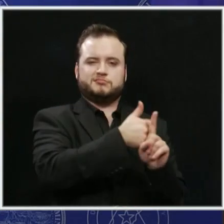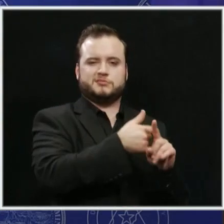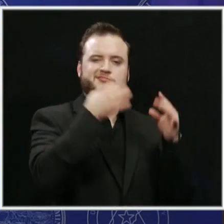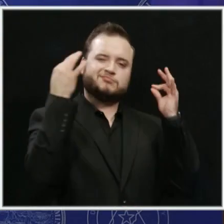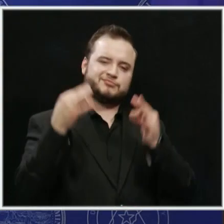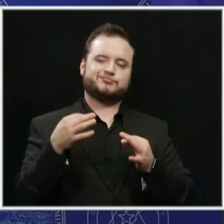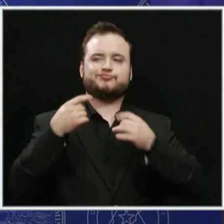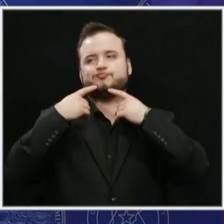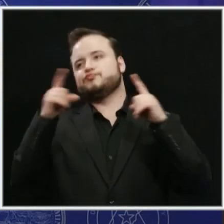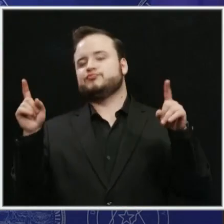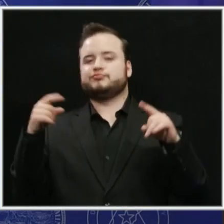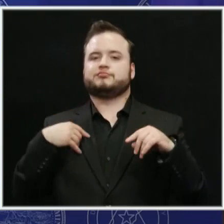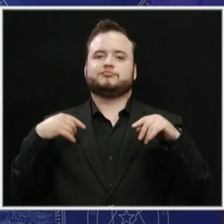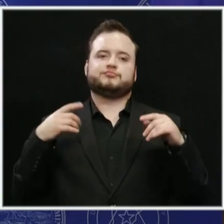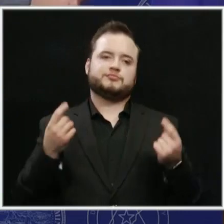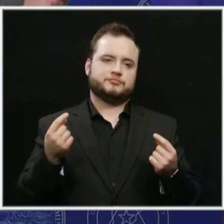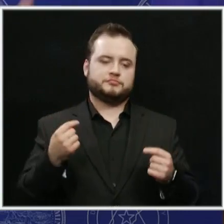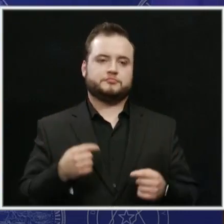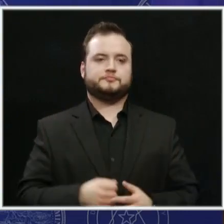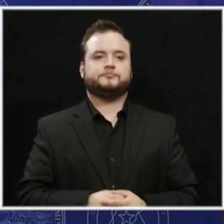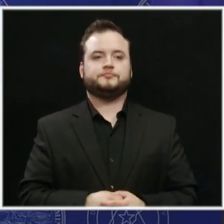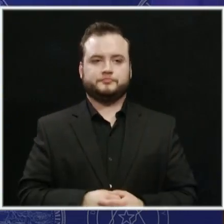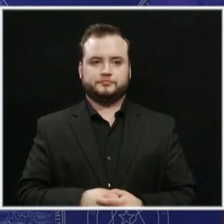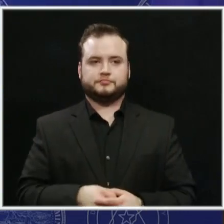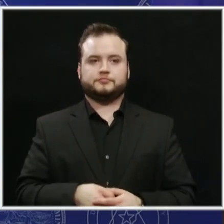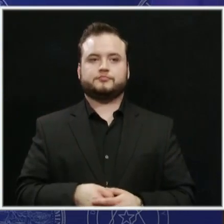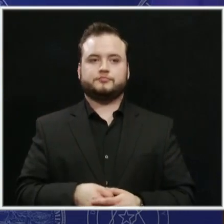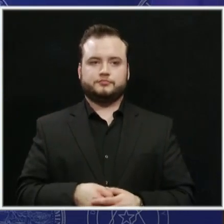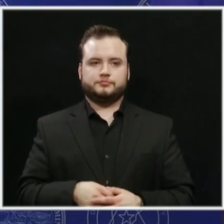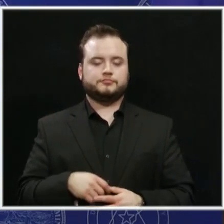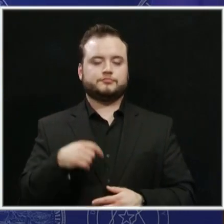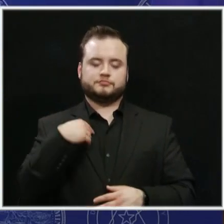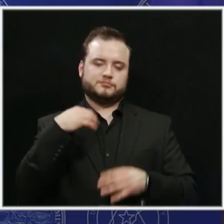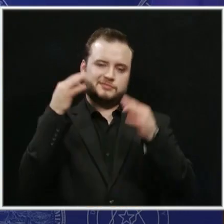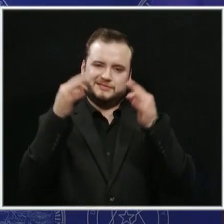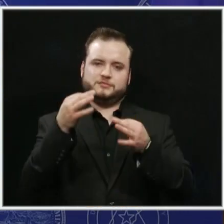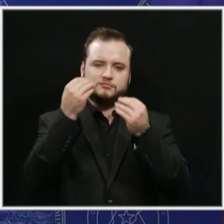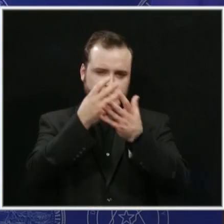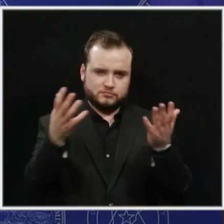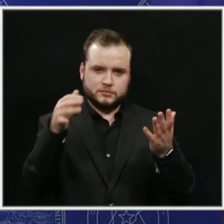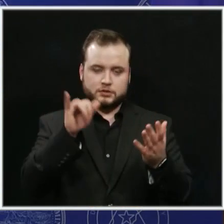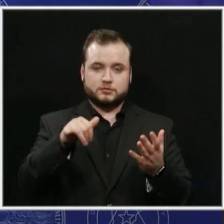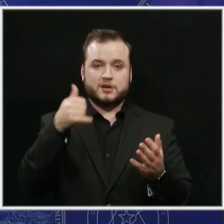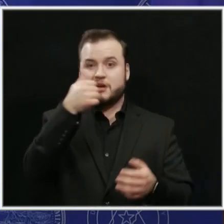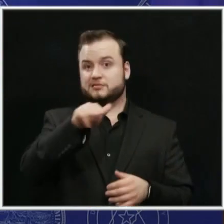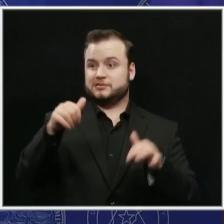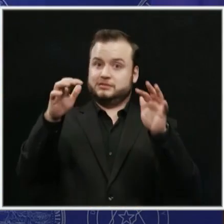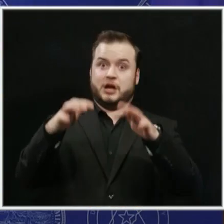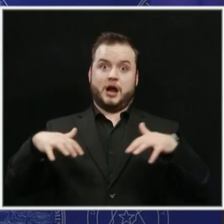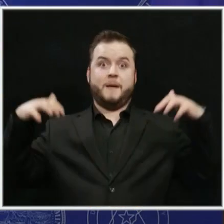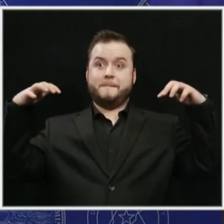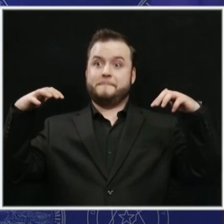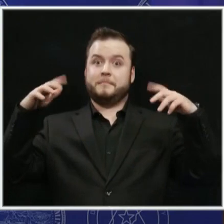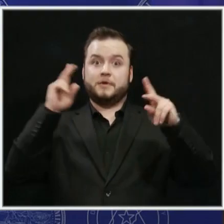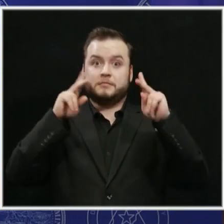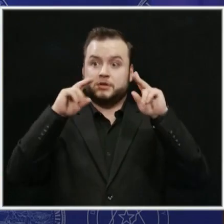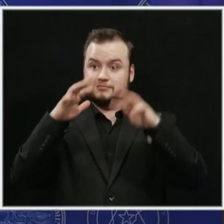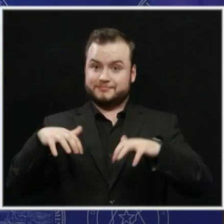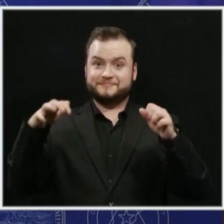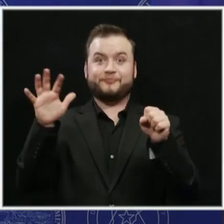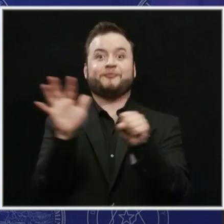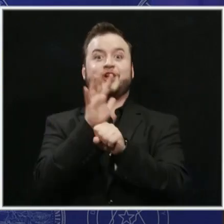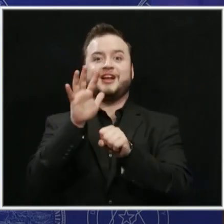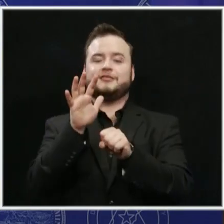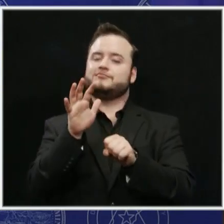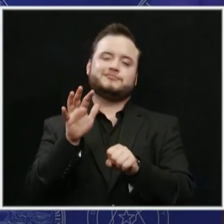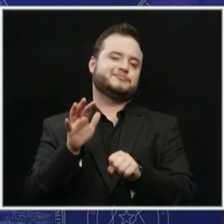to have the stadium seats at Canterbury full. Would it be possible to keep social distancing, to have the trainers, the work, and the jockeys